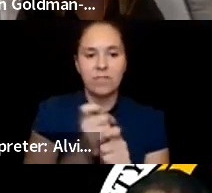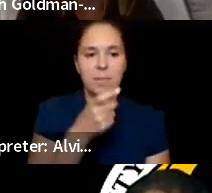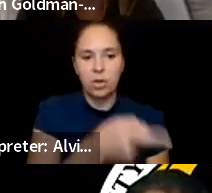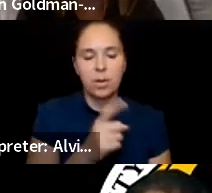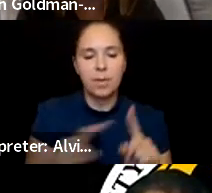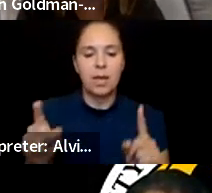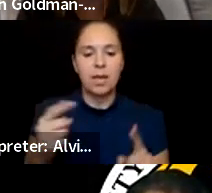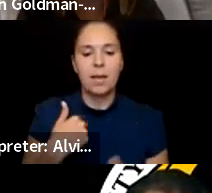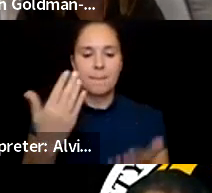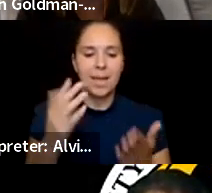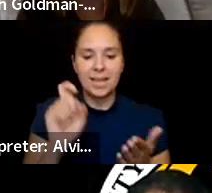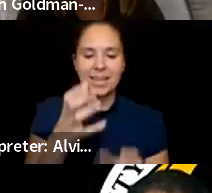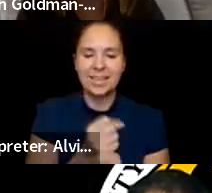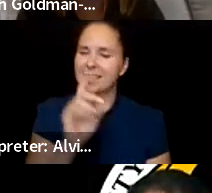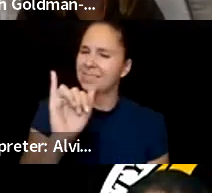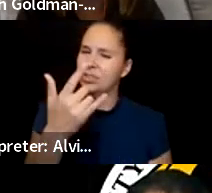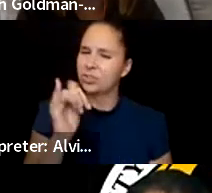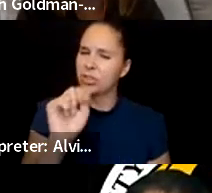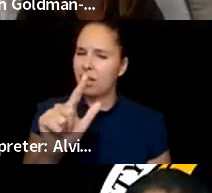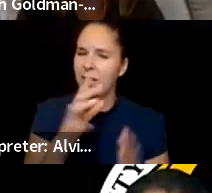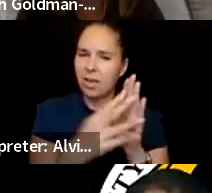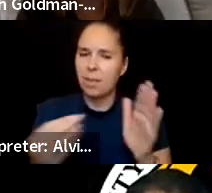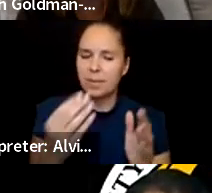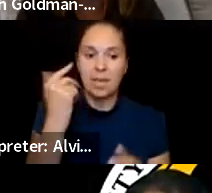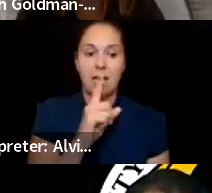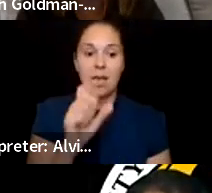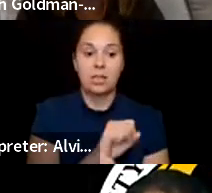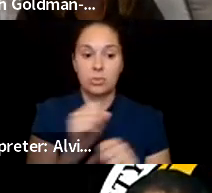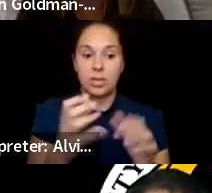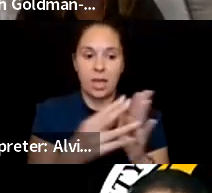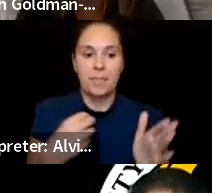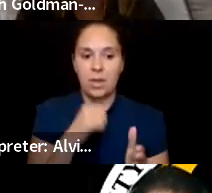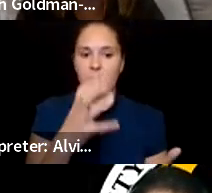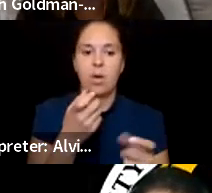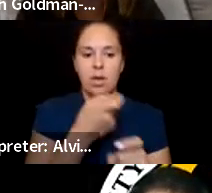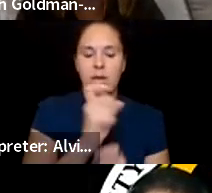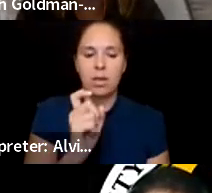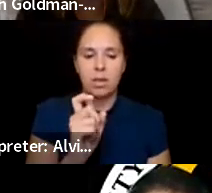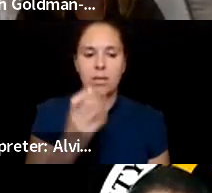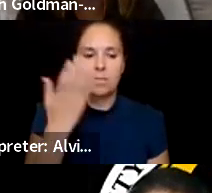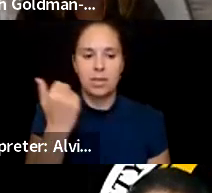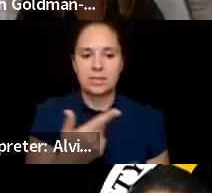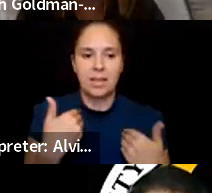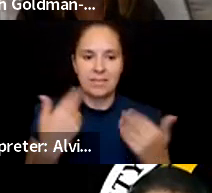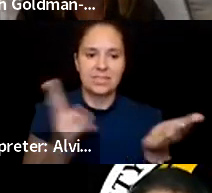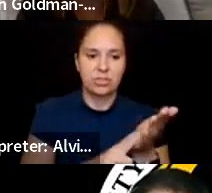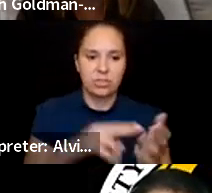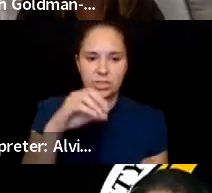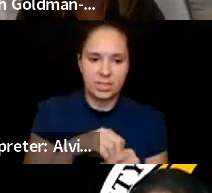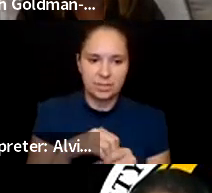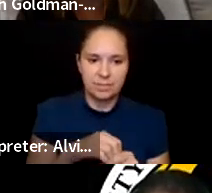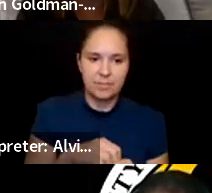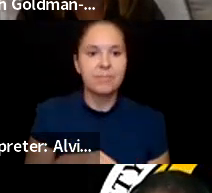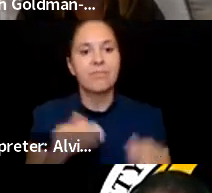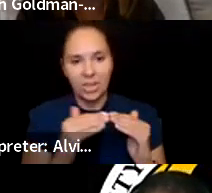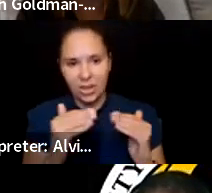I might need to get like a digital copy of those books, because the actual copy I don't want to open because they have her signature in, but Very